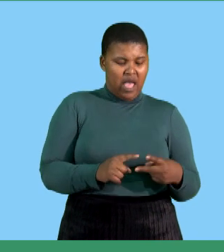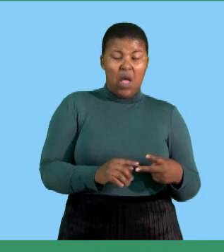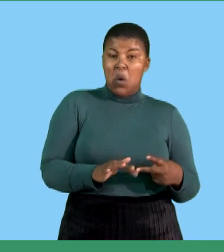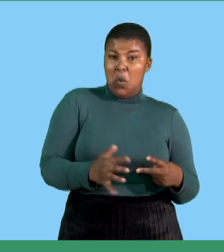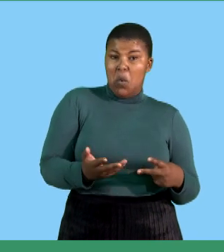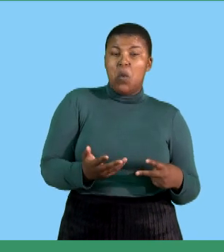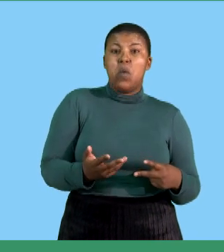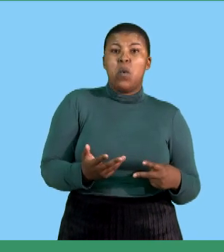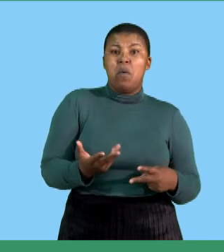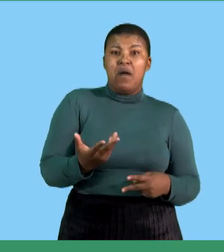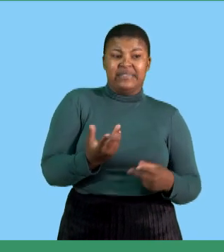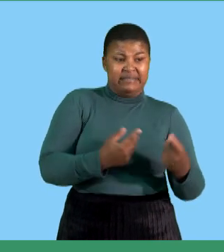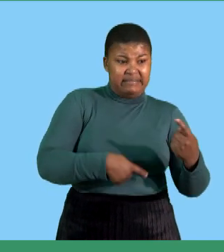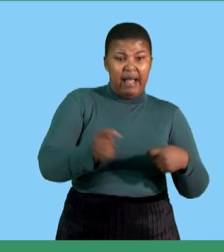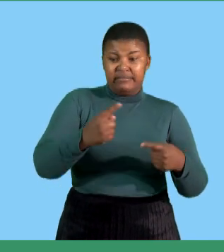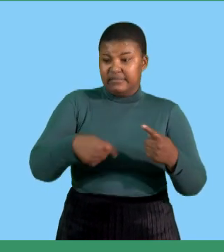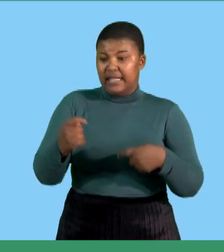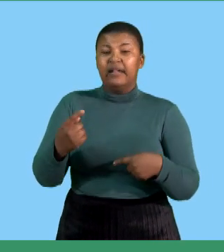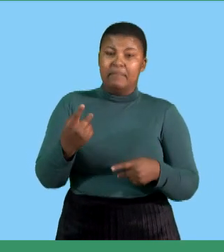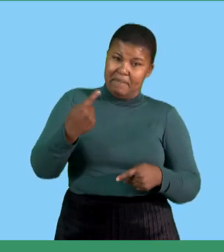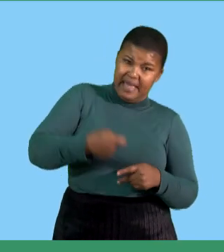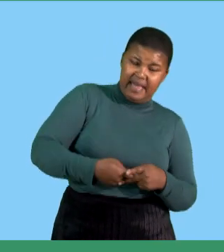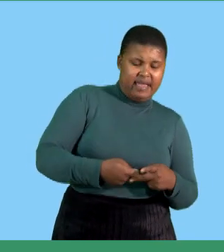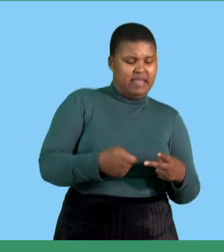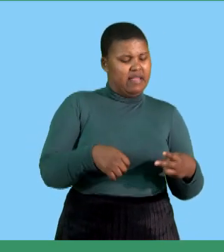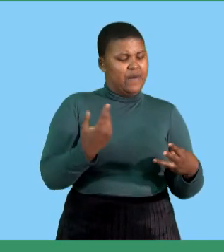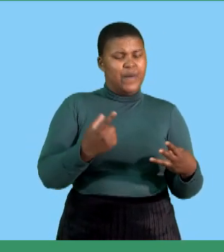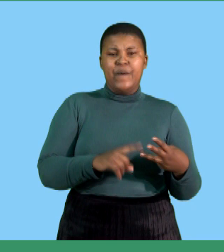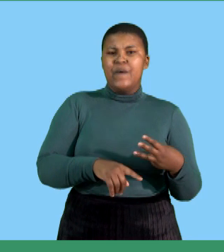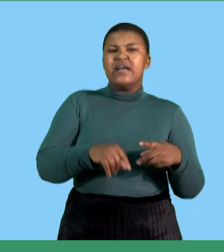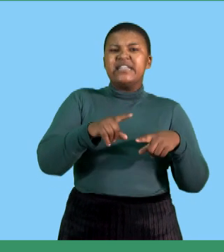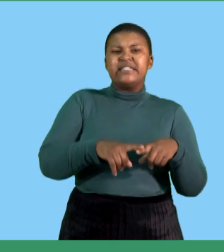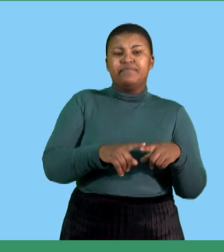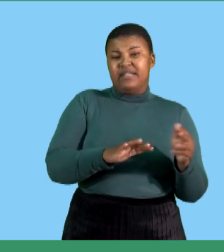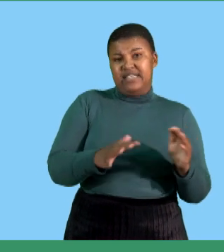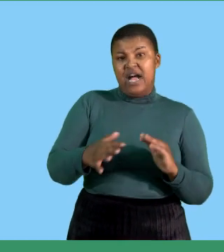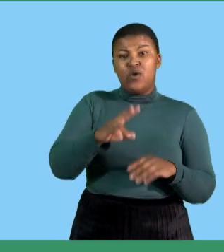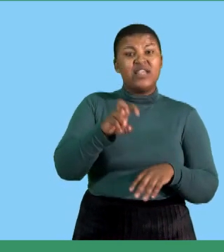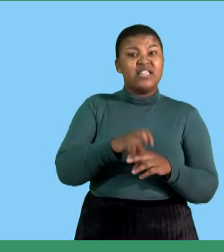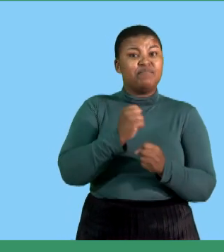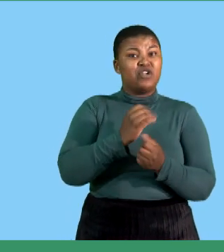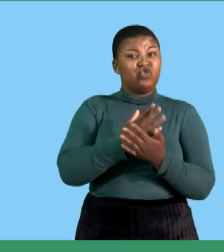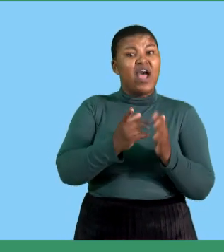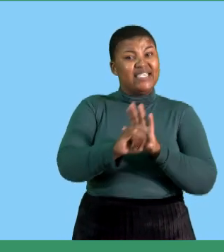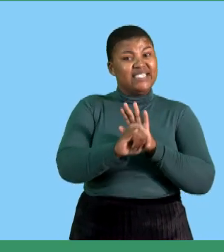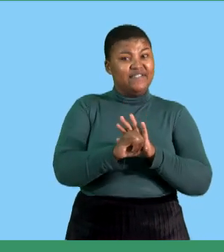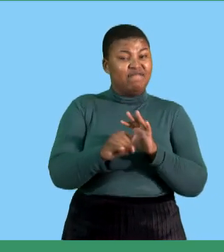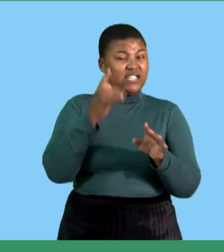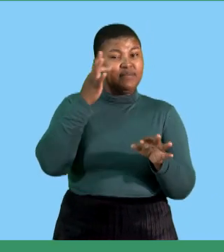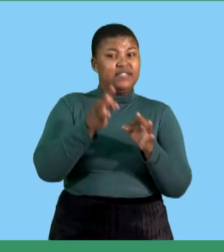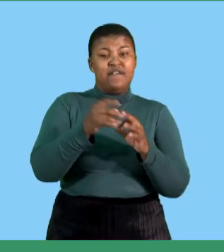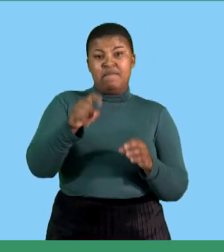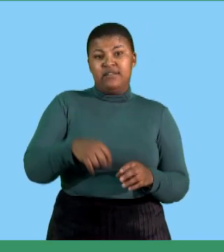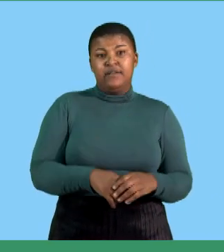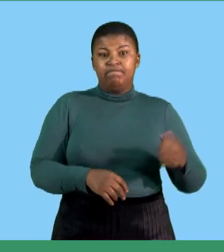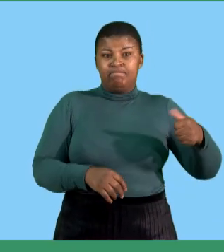or for the number of products that, or yes, products that they've produced, maybe. So you need to indicate all of that. Right,